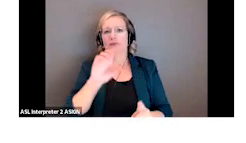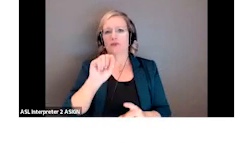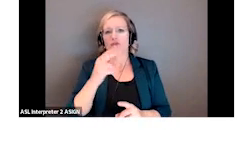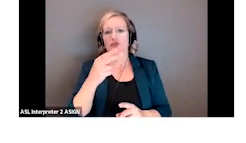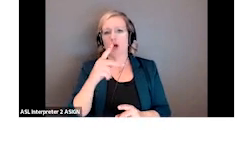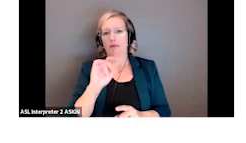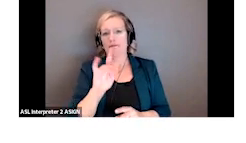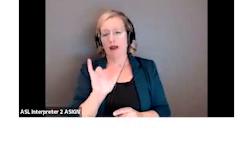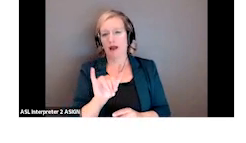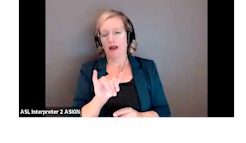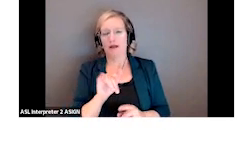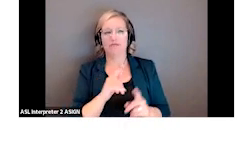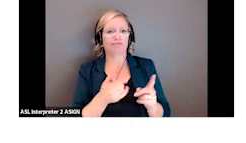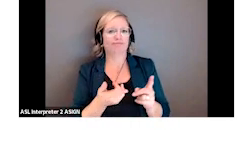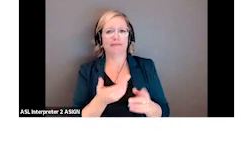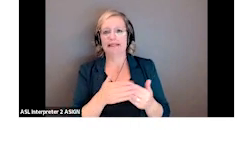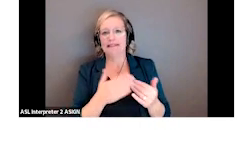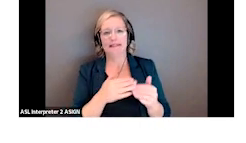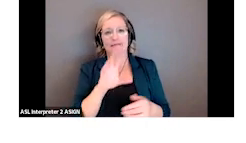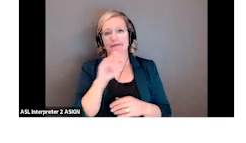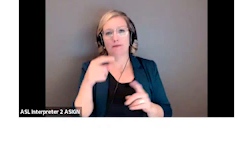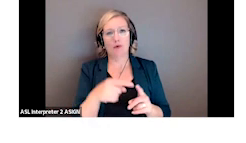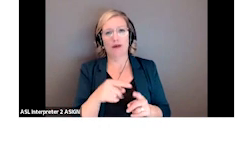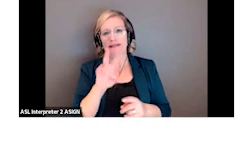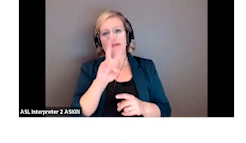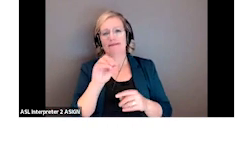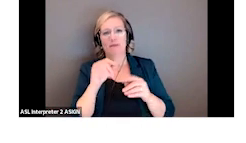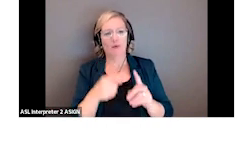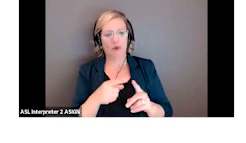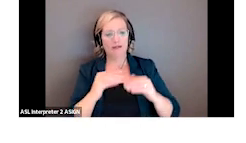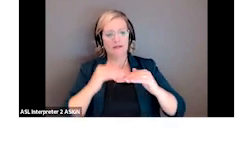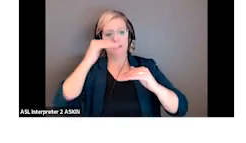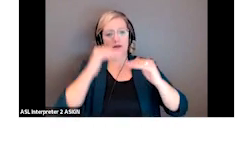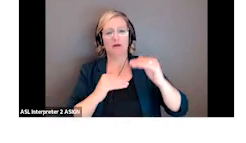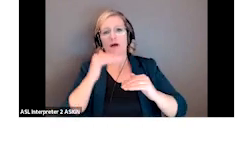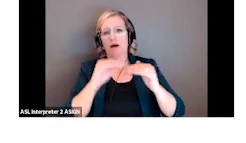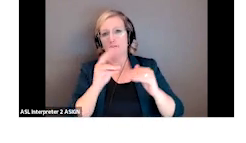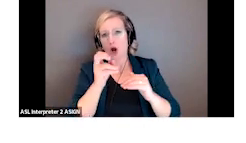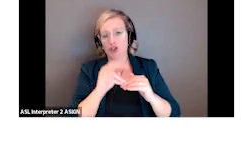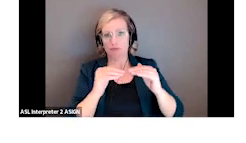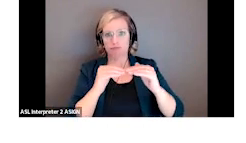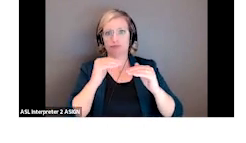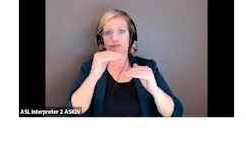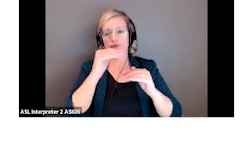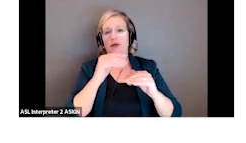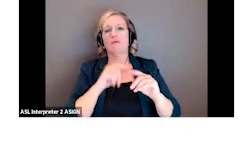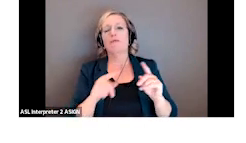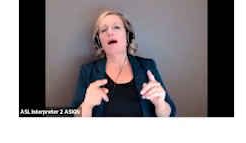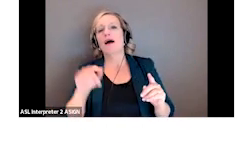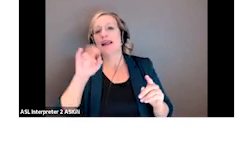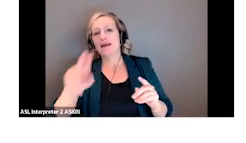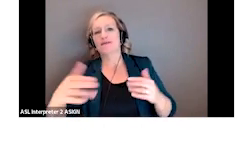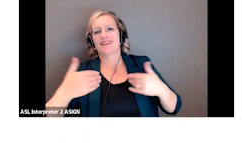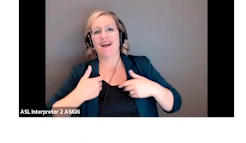possible because you're going to make 50 points, 70 points of margin. But the Amazon side of things is they bring you eyeballs and they also